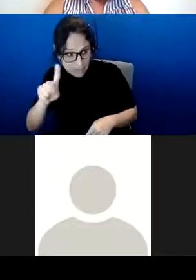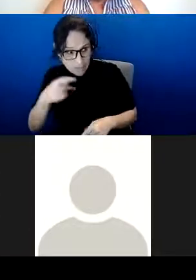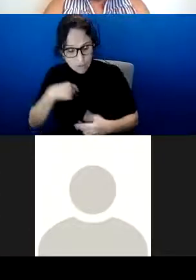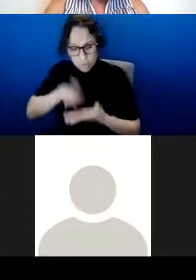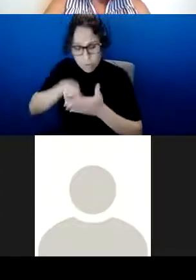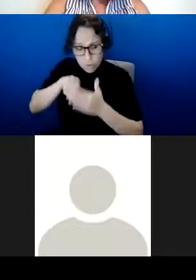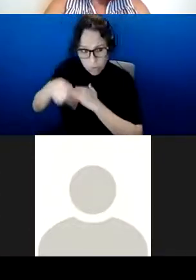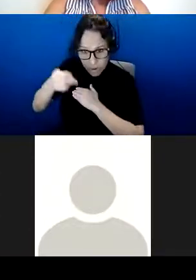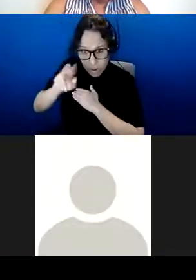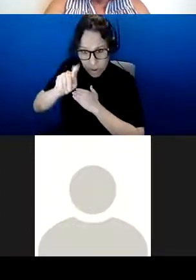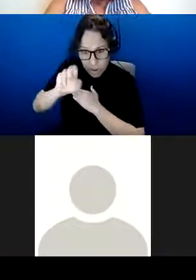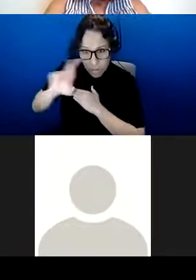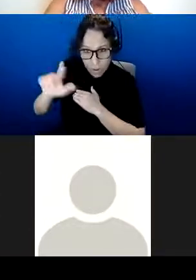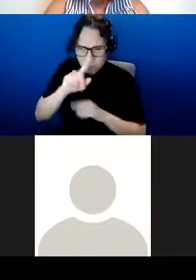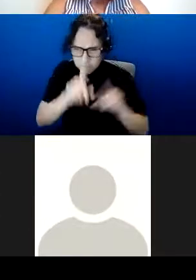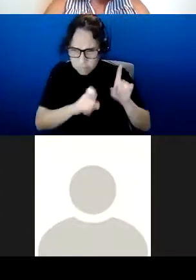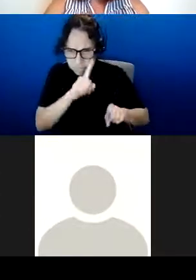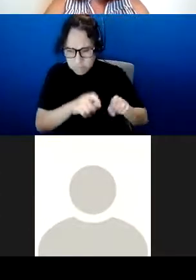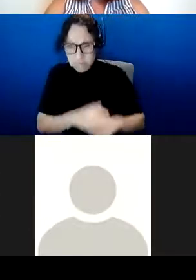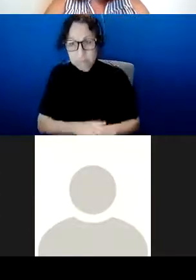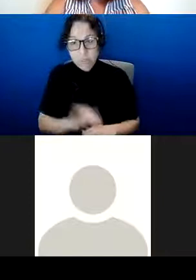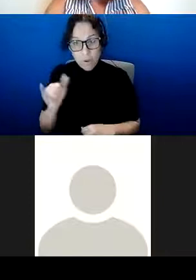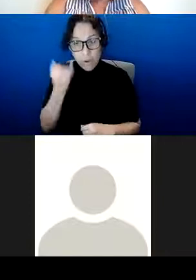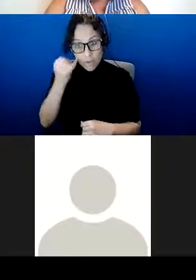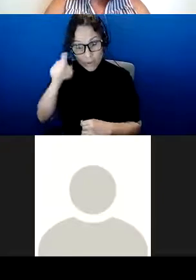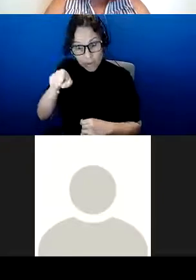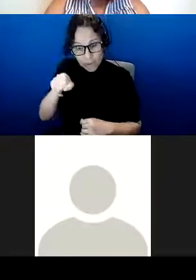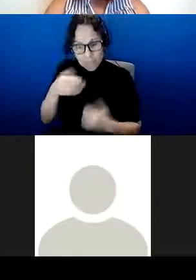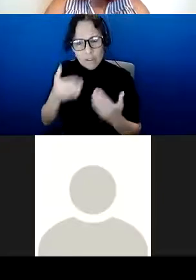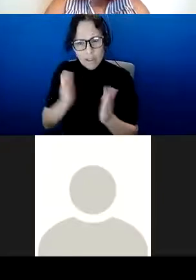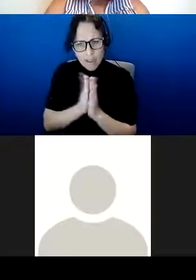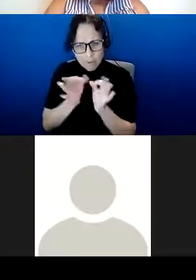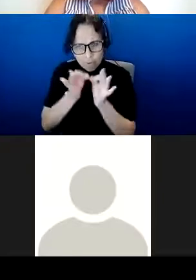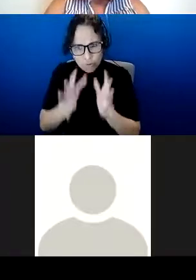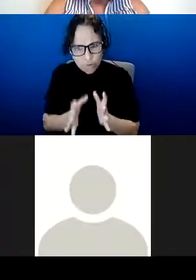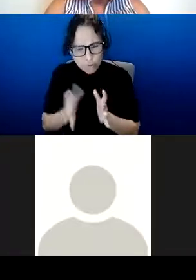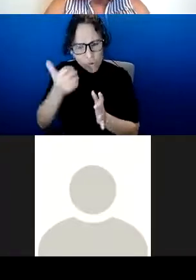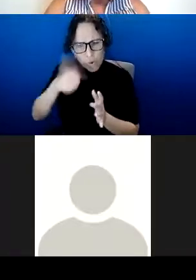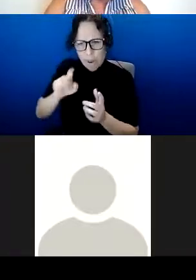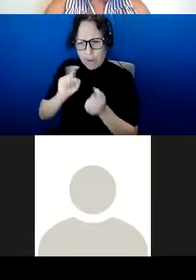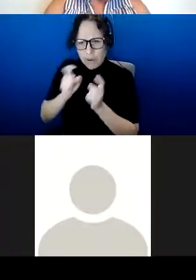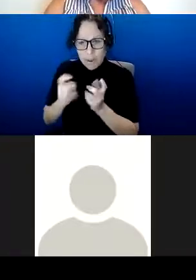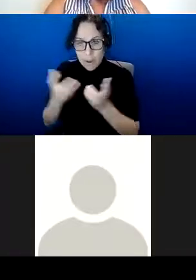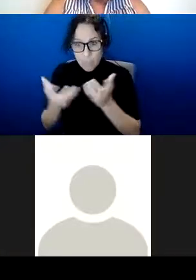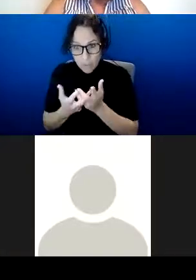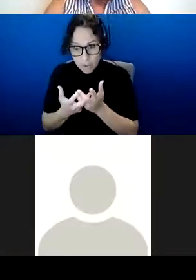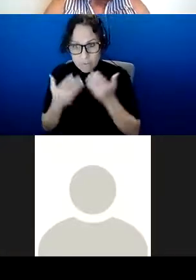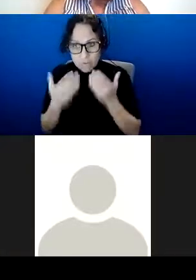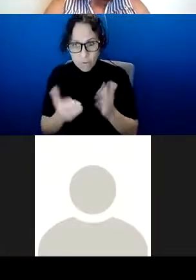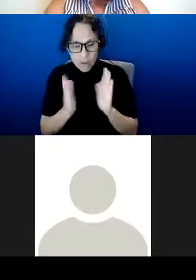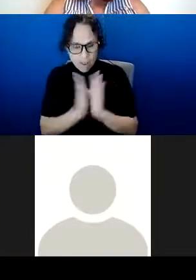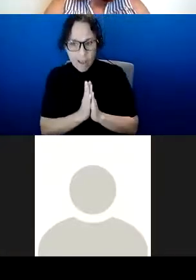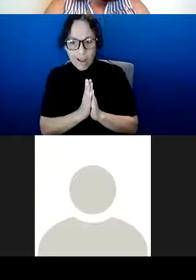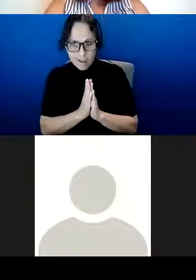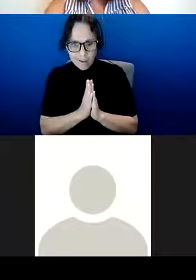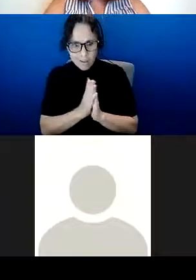Ask, can I request an interpreter if needed, or any other accommodations I think are important for